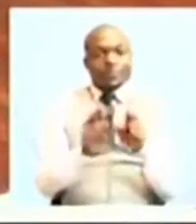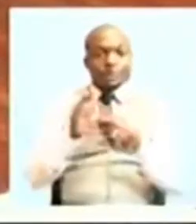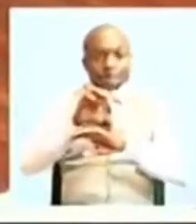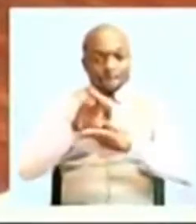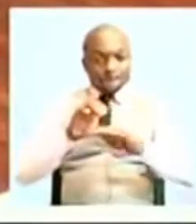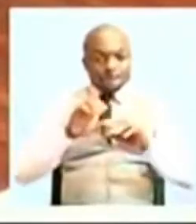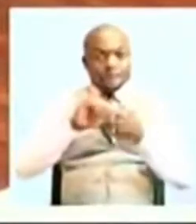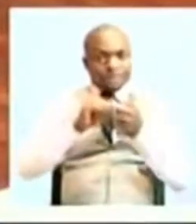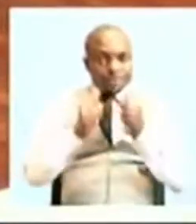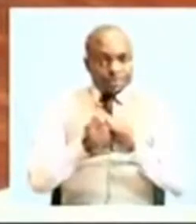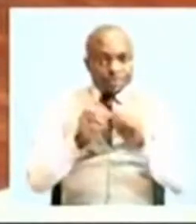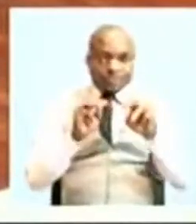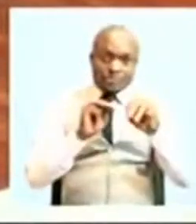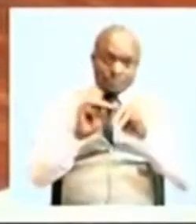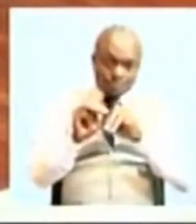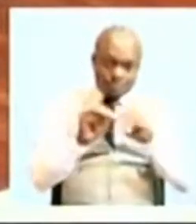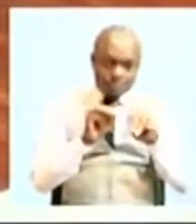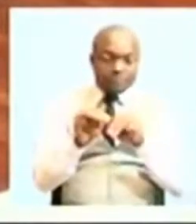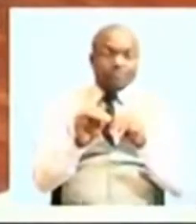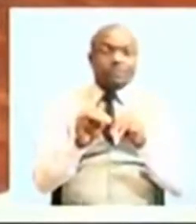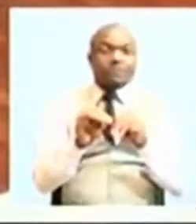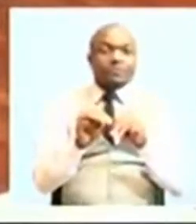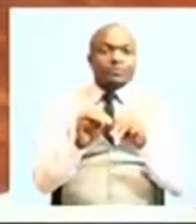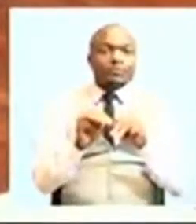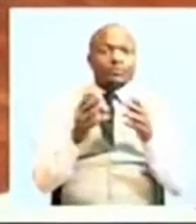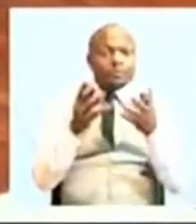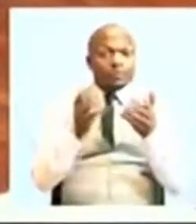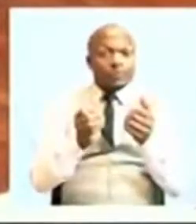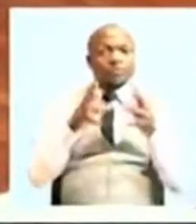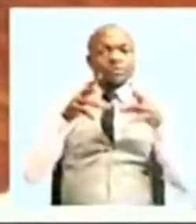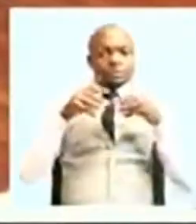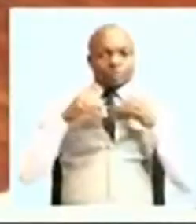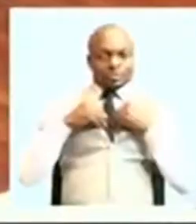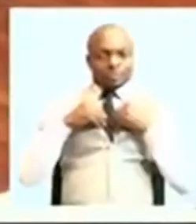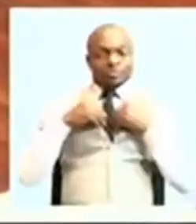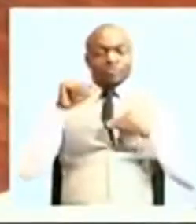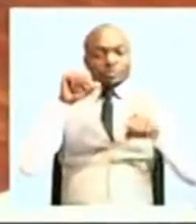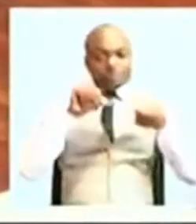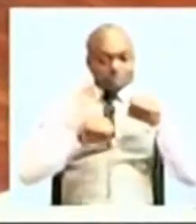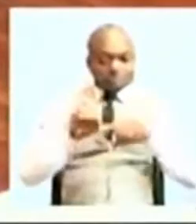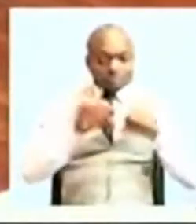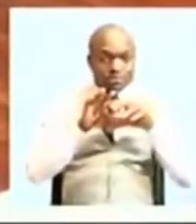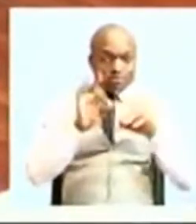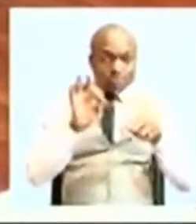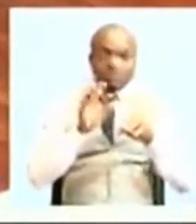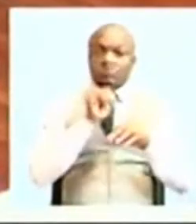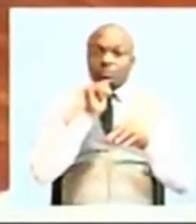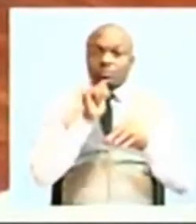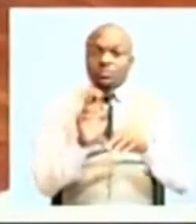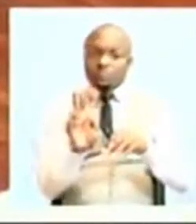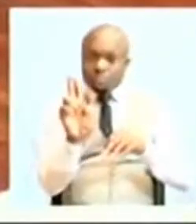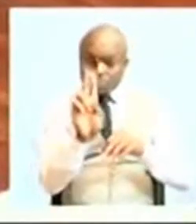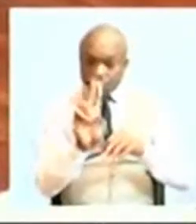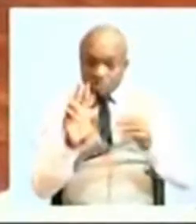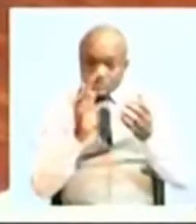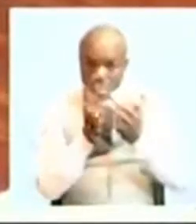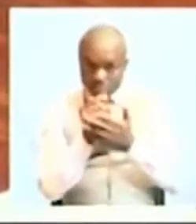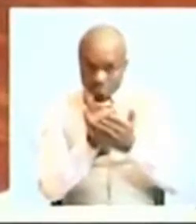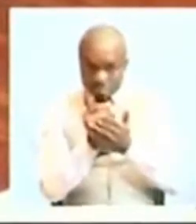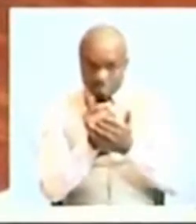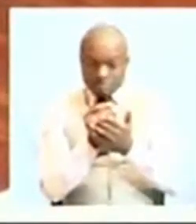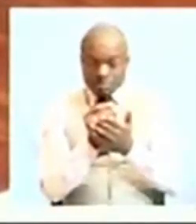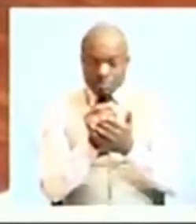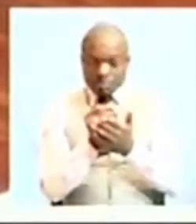of query. Management wishes to acknowledge the audit finding of unspent funds and unspent